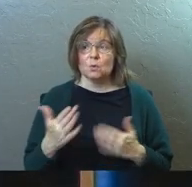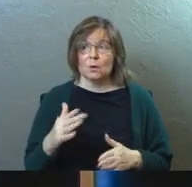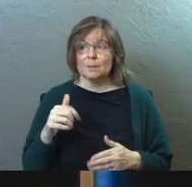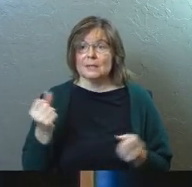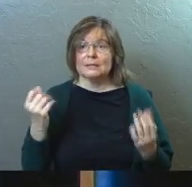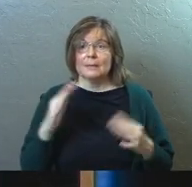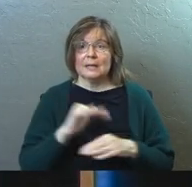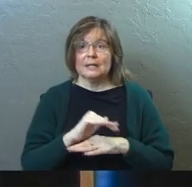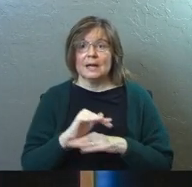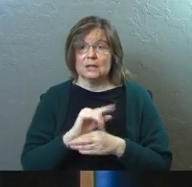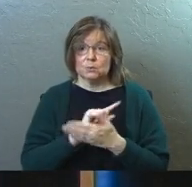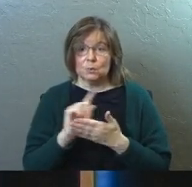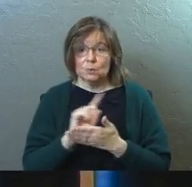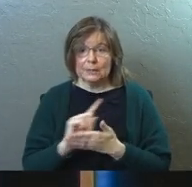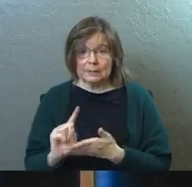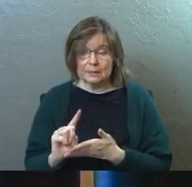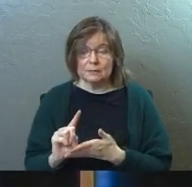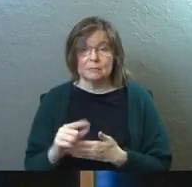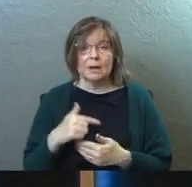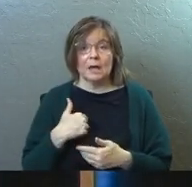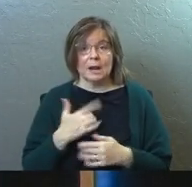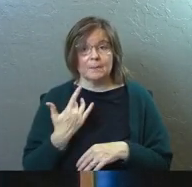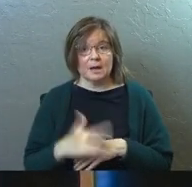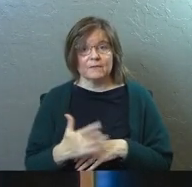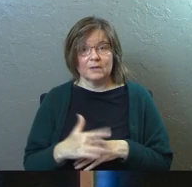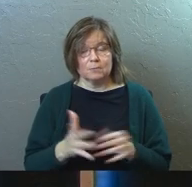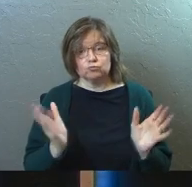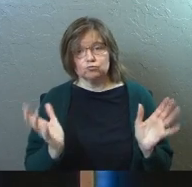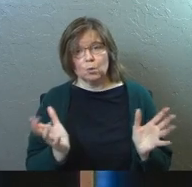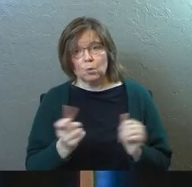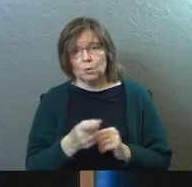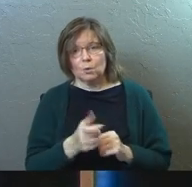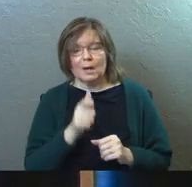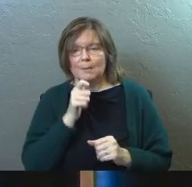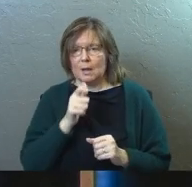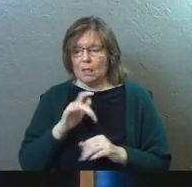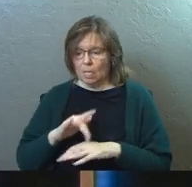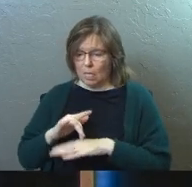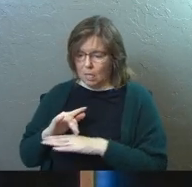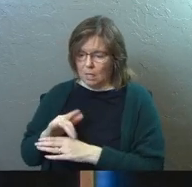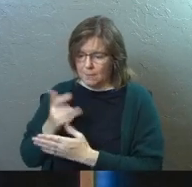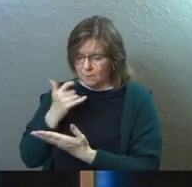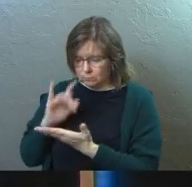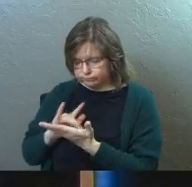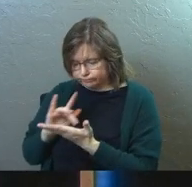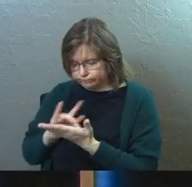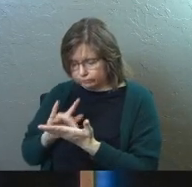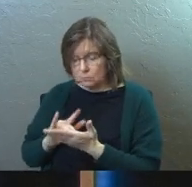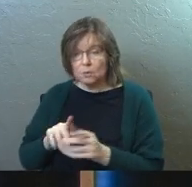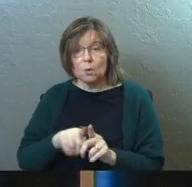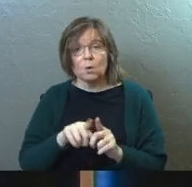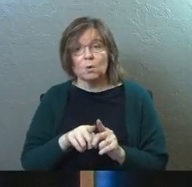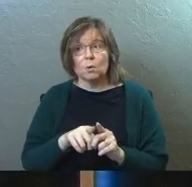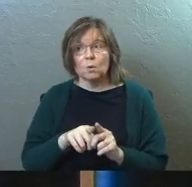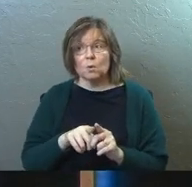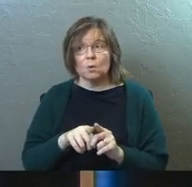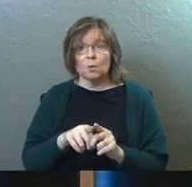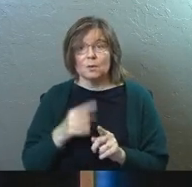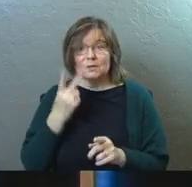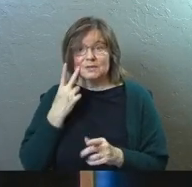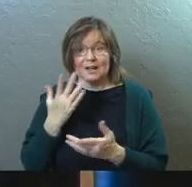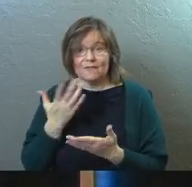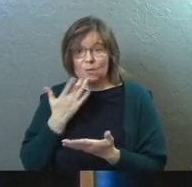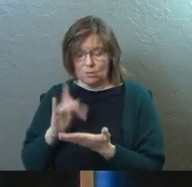room this many nights per week, and I'm available to talk to you. I'm not constantly on my phone, which, by the way, is a closed